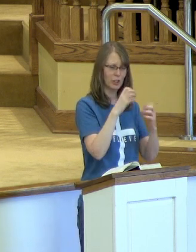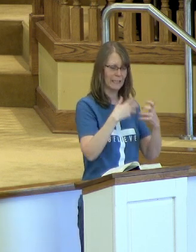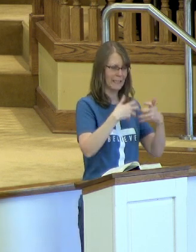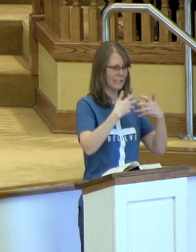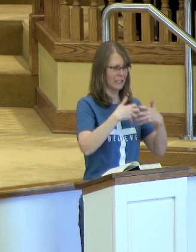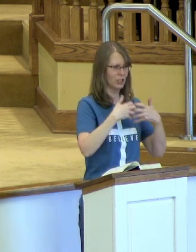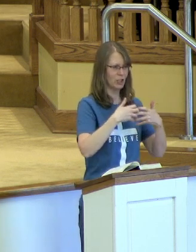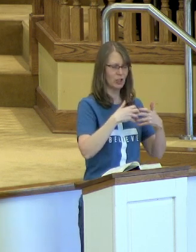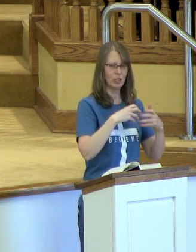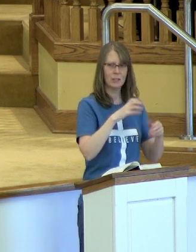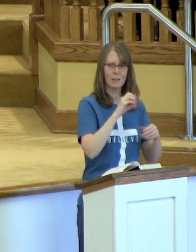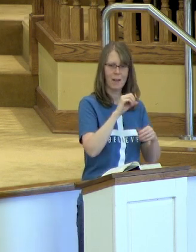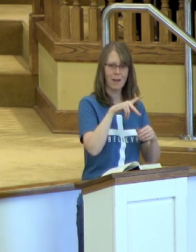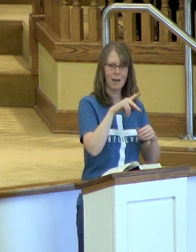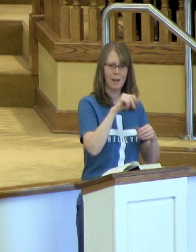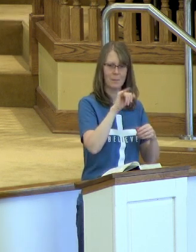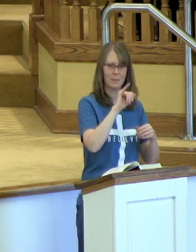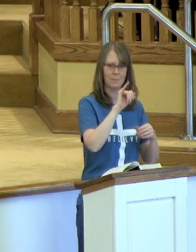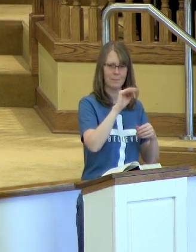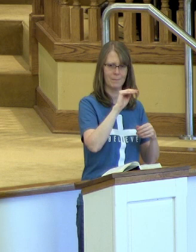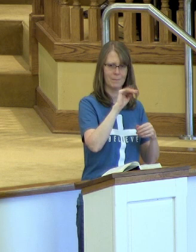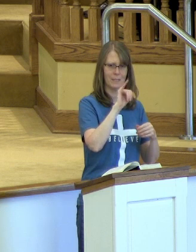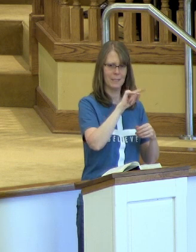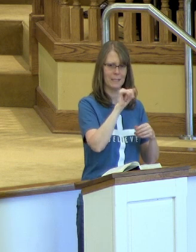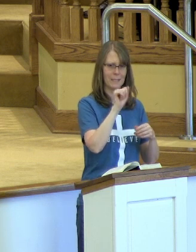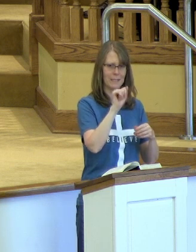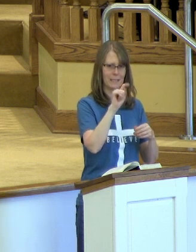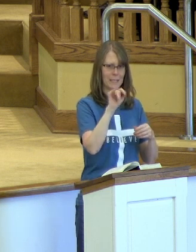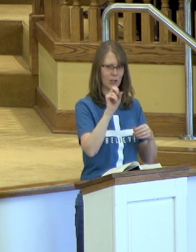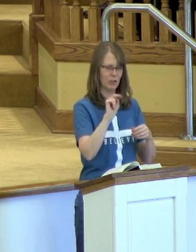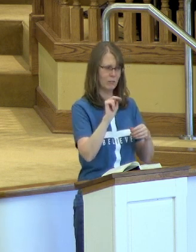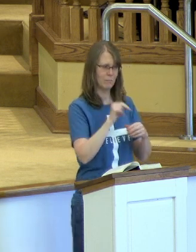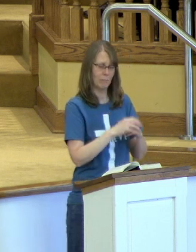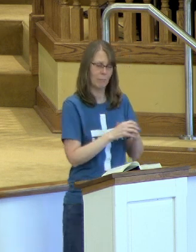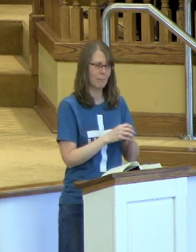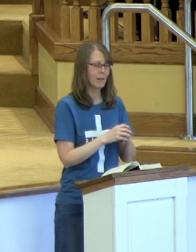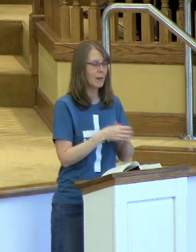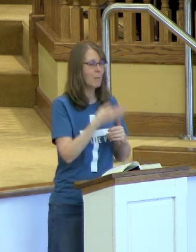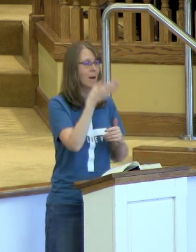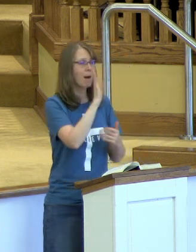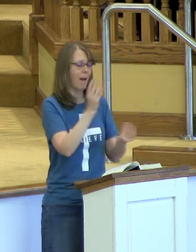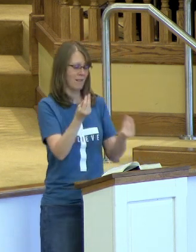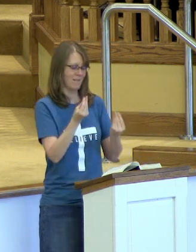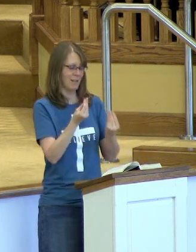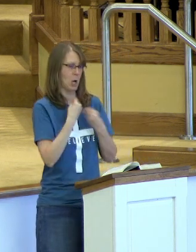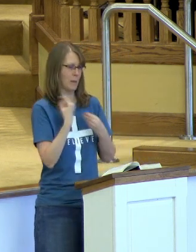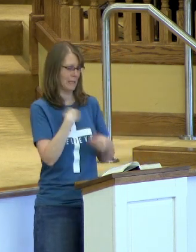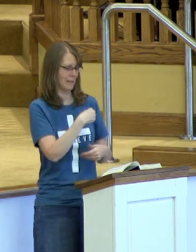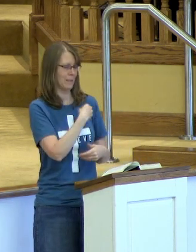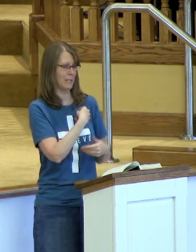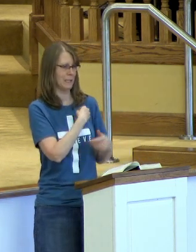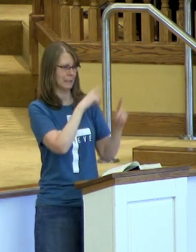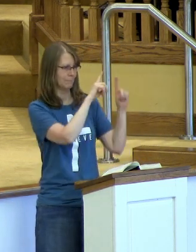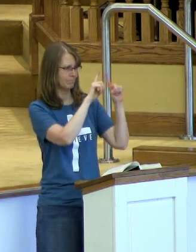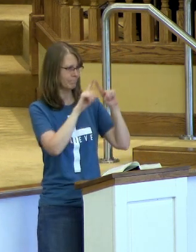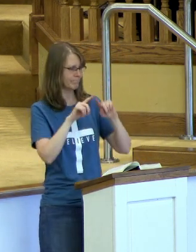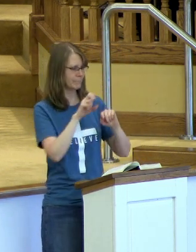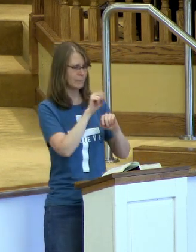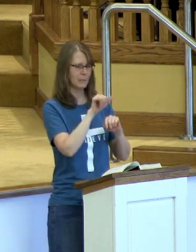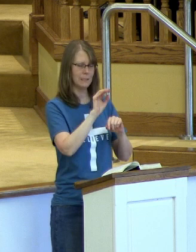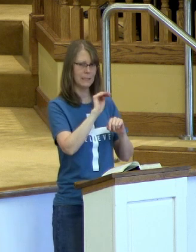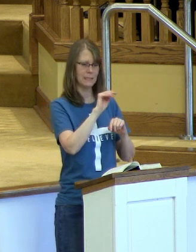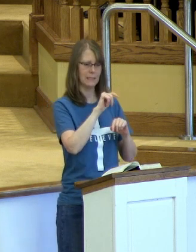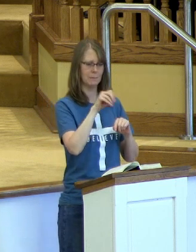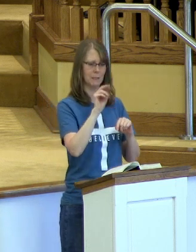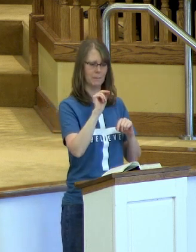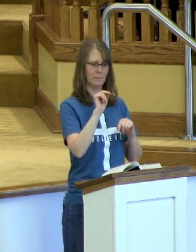to that, to those symptoms that you listed. God gives us, I don't want to use the word symptoms because it seems like sometimes it's negative, but symptoms isn't always a negative